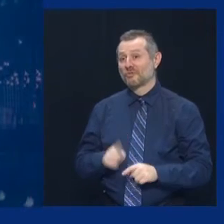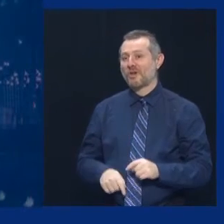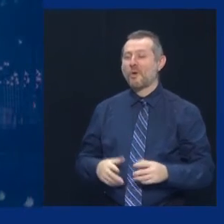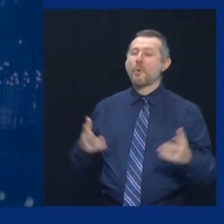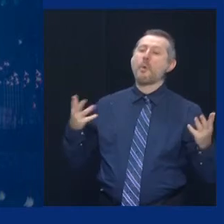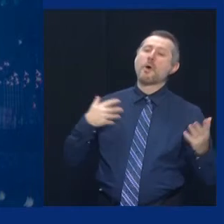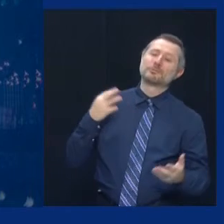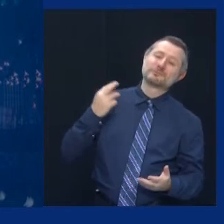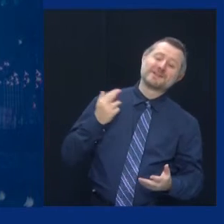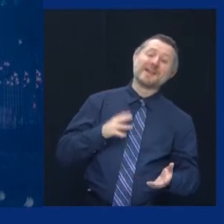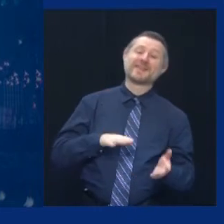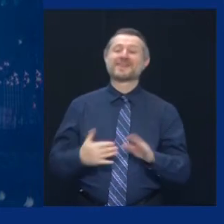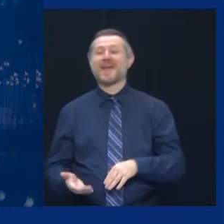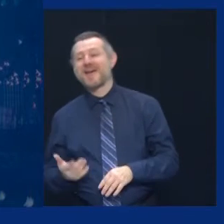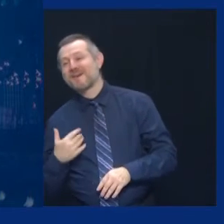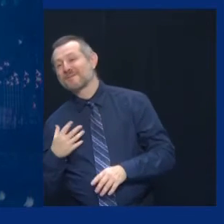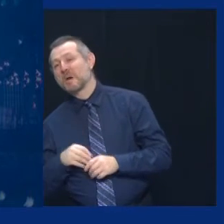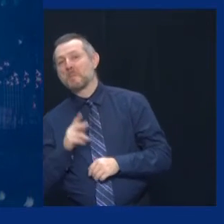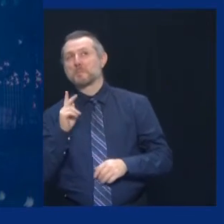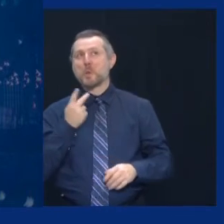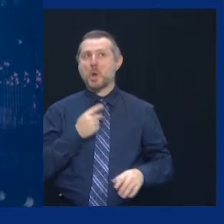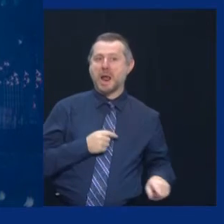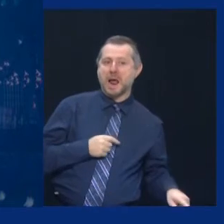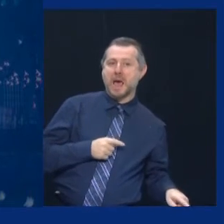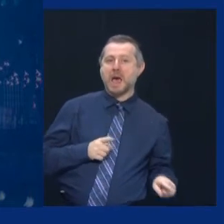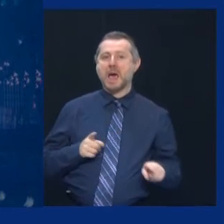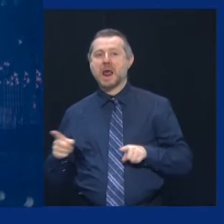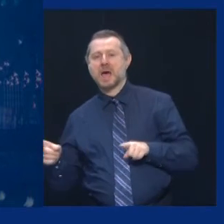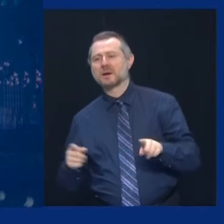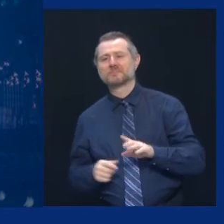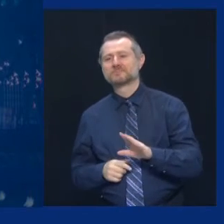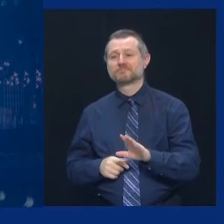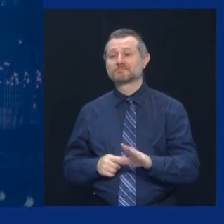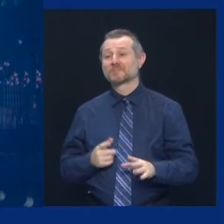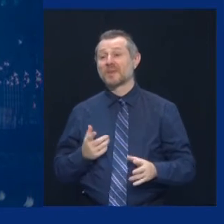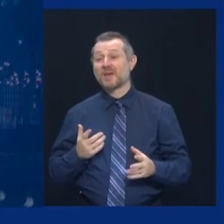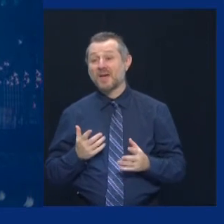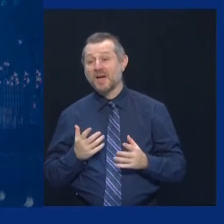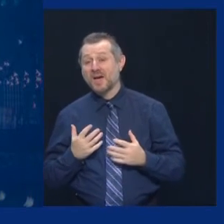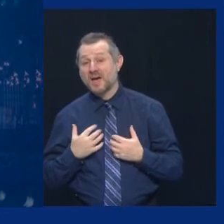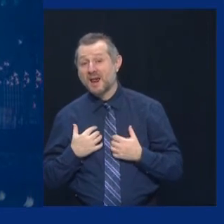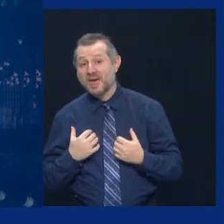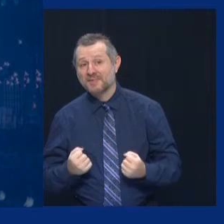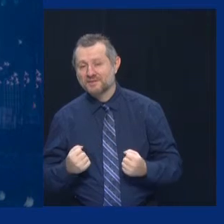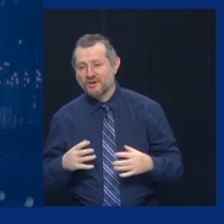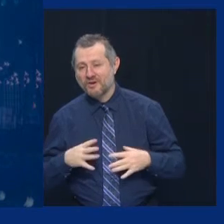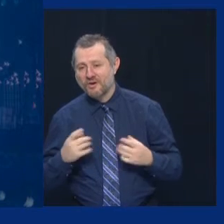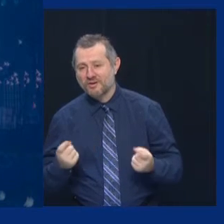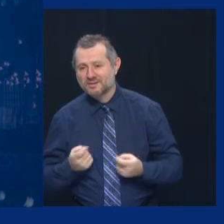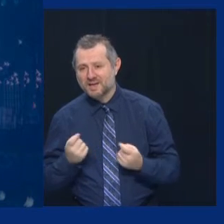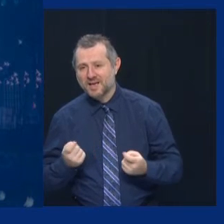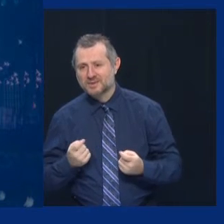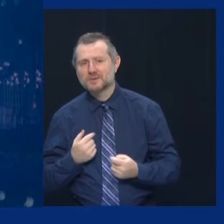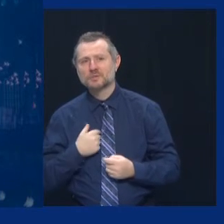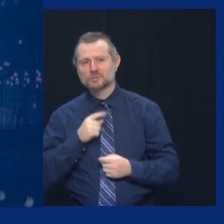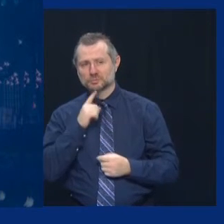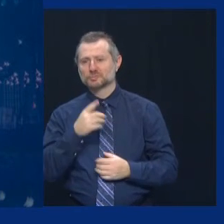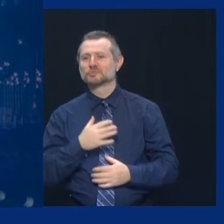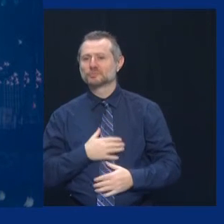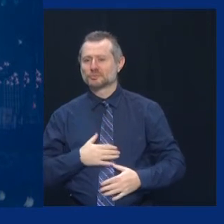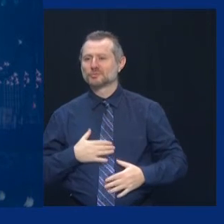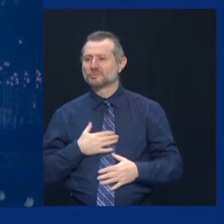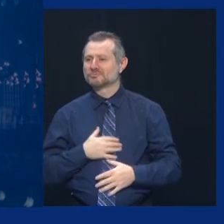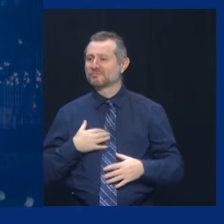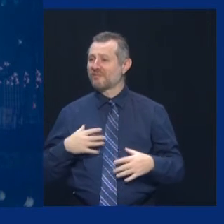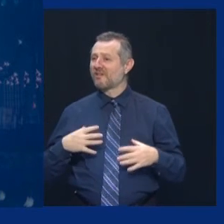politics. So, healthy holiday, and I'm going to have a great one. Santa's going to be